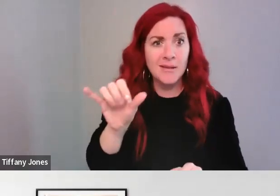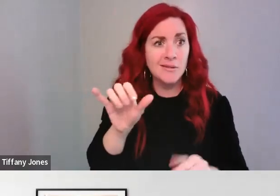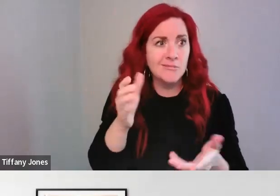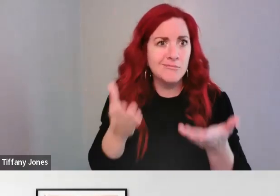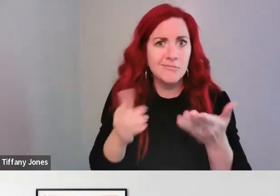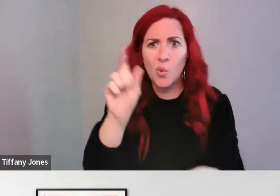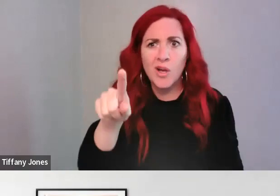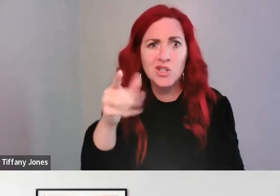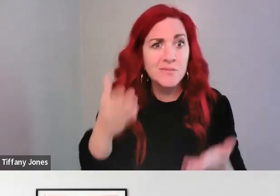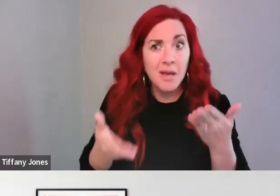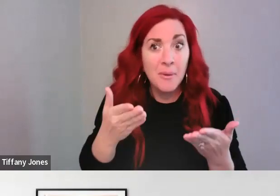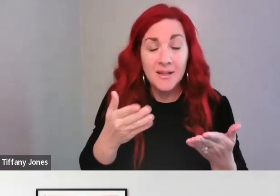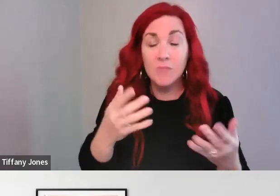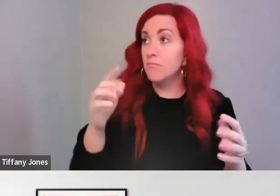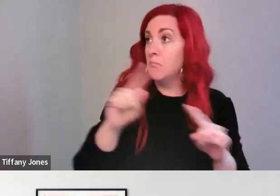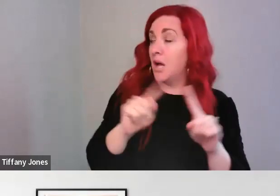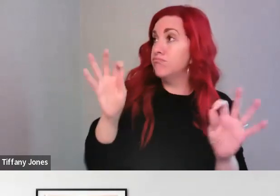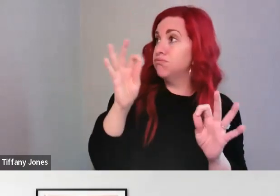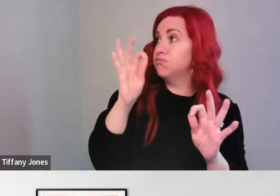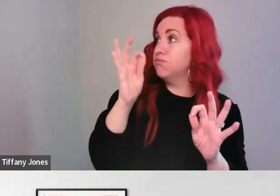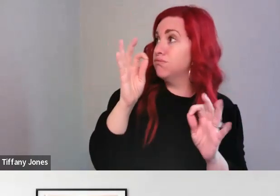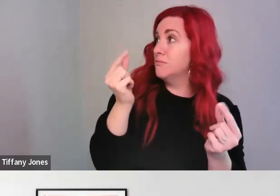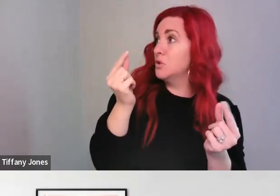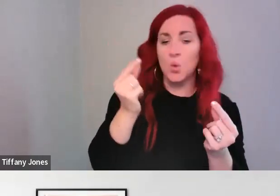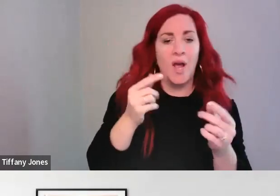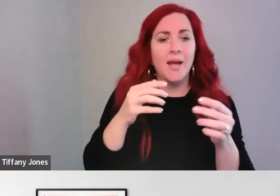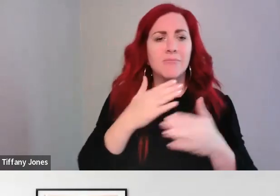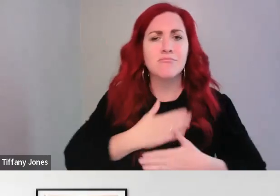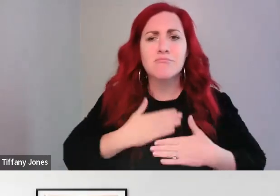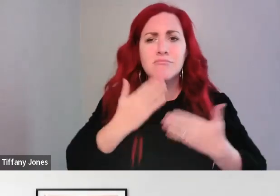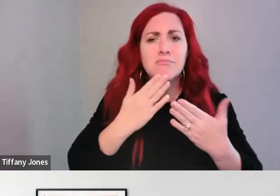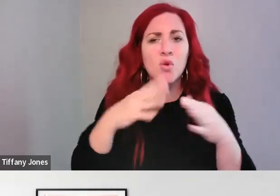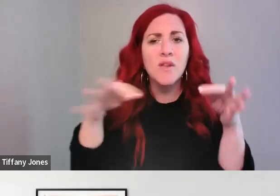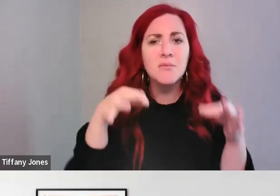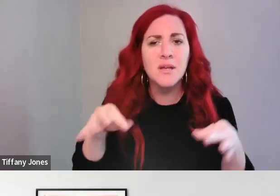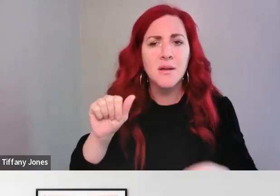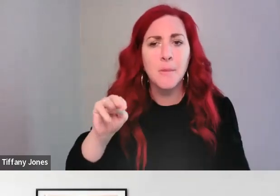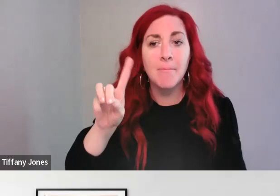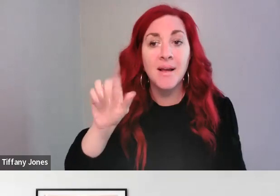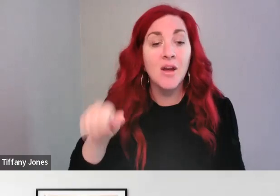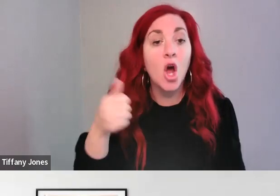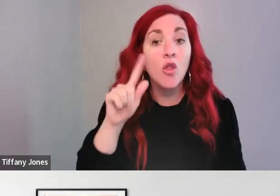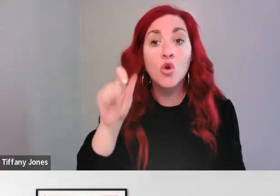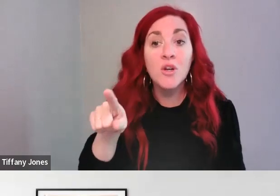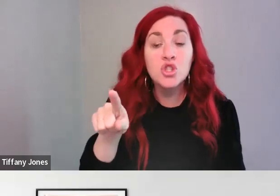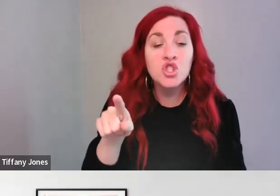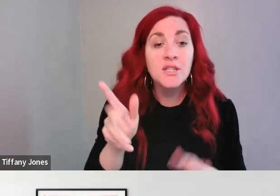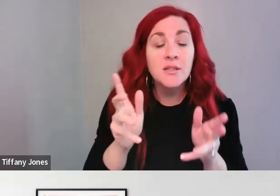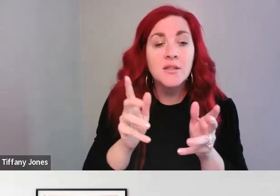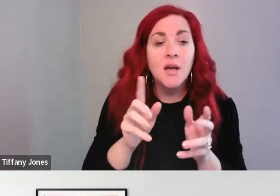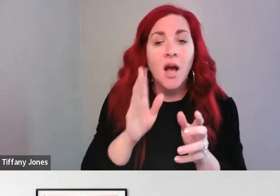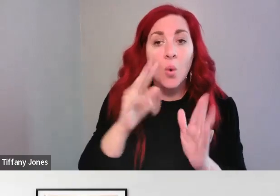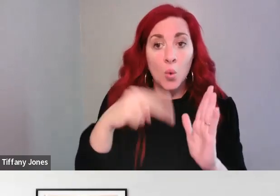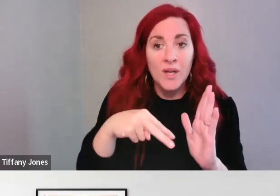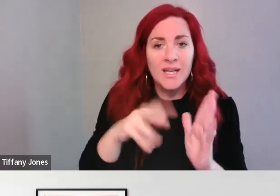not really know what to do. So I appreciate that explanation, Amanda. I've got another question that came through on